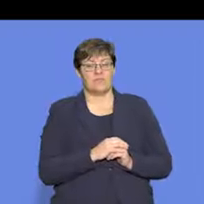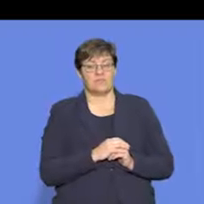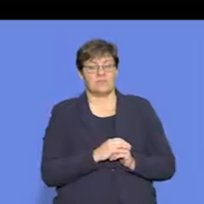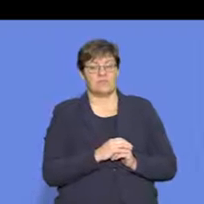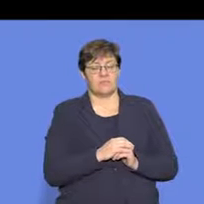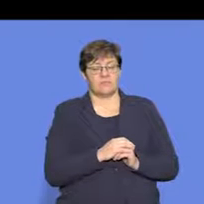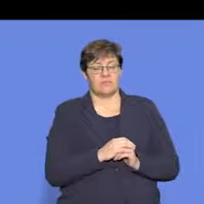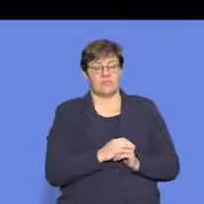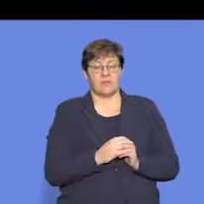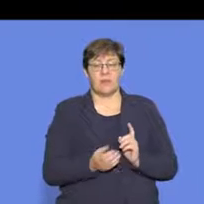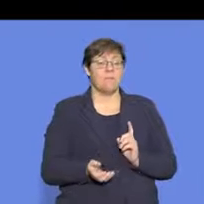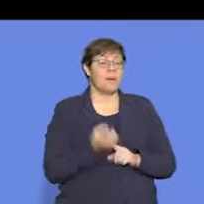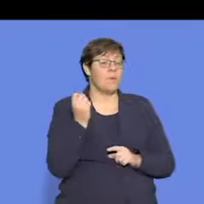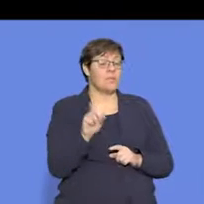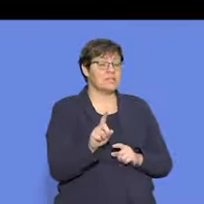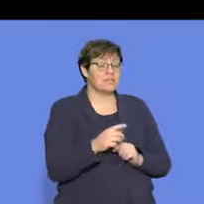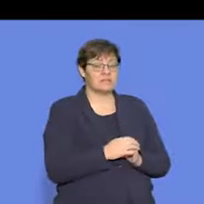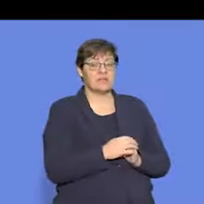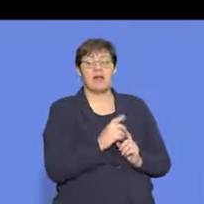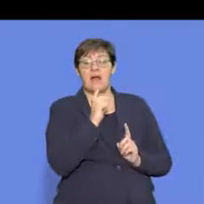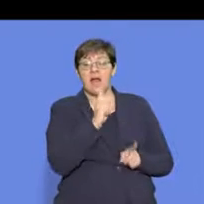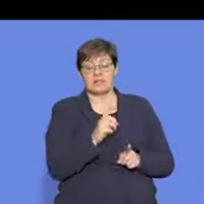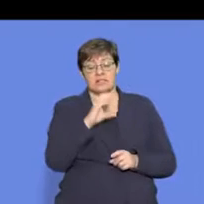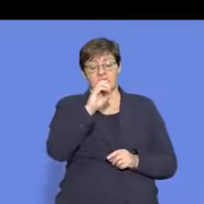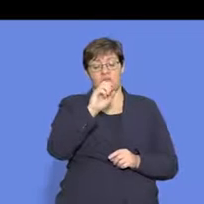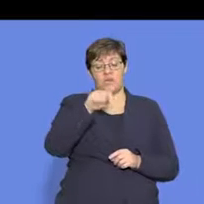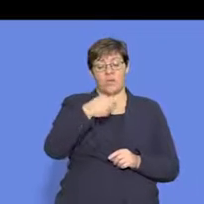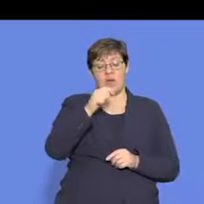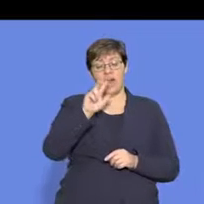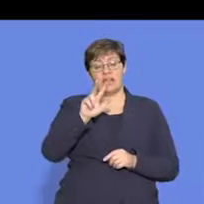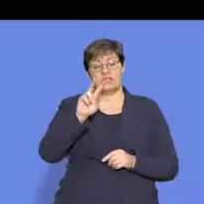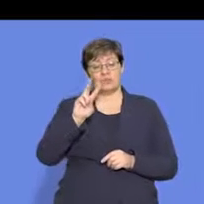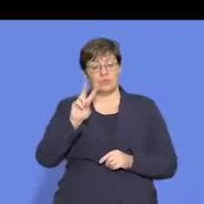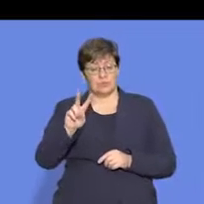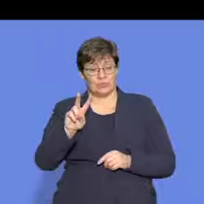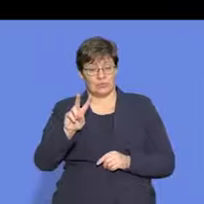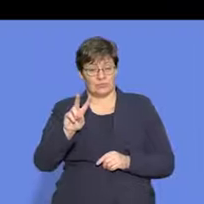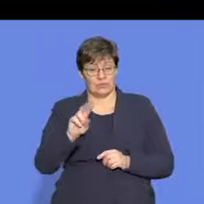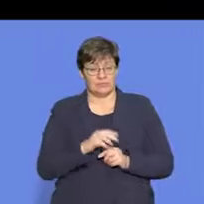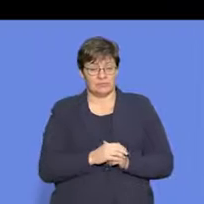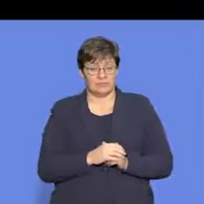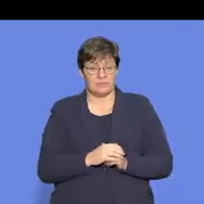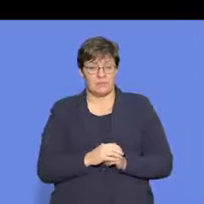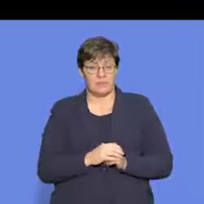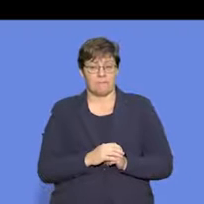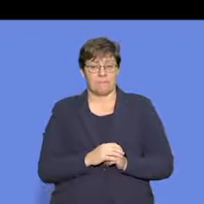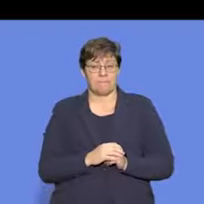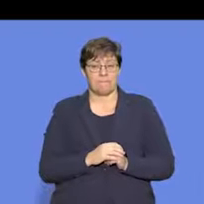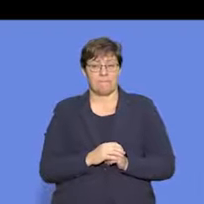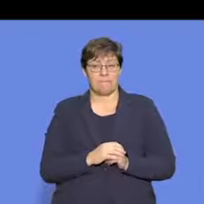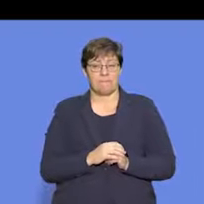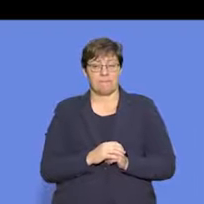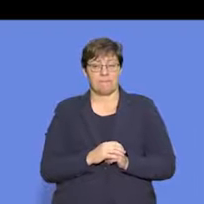0.54. And what we find is that the answer here is